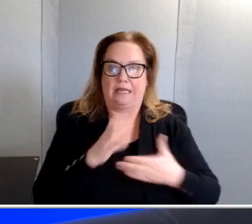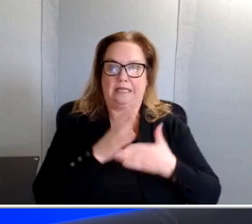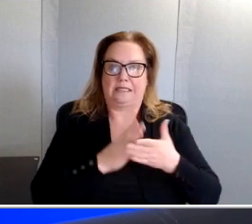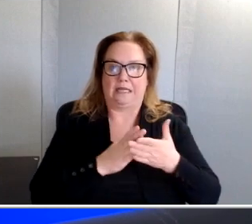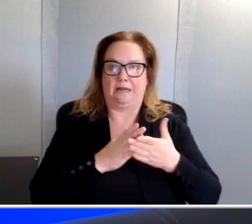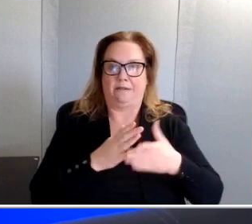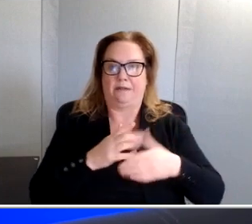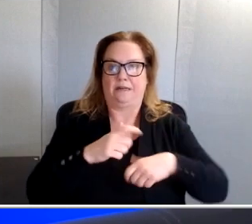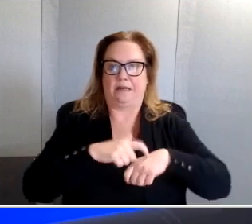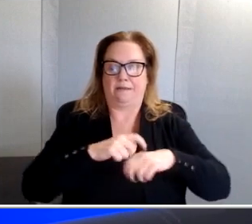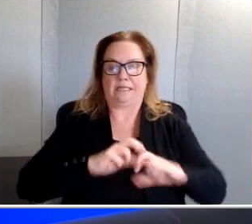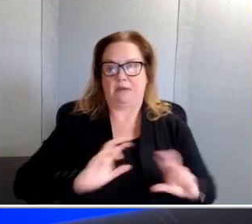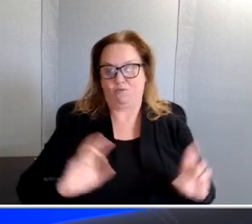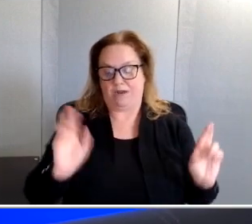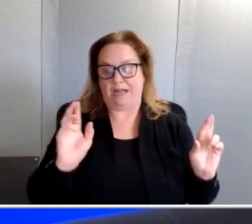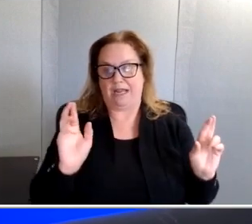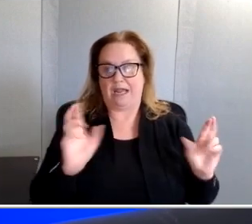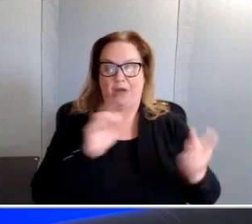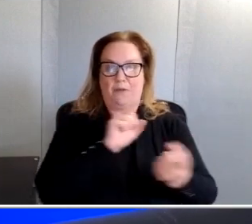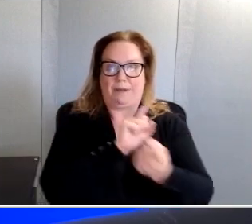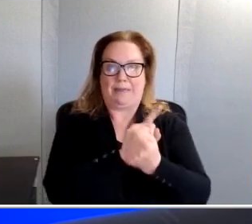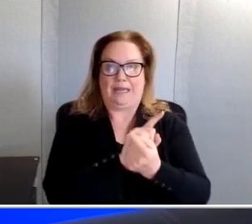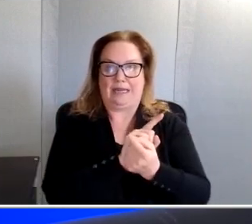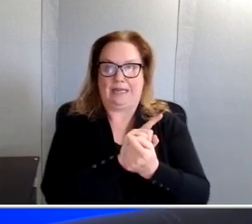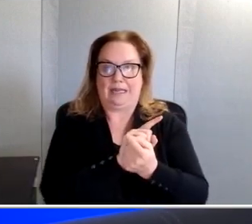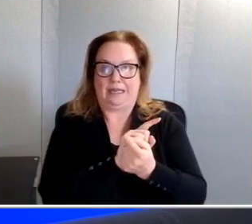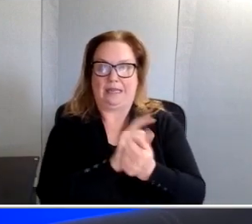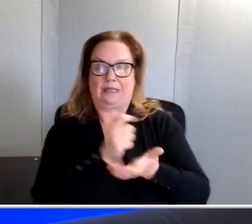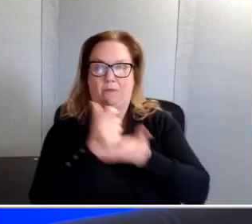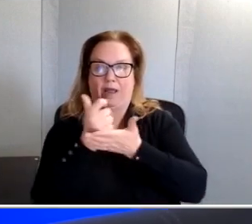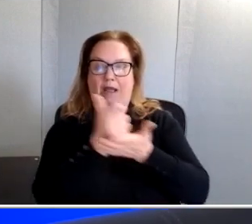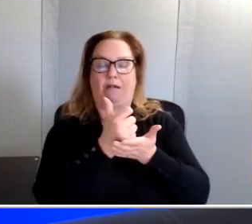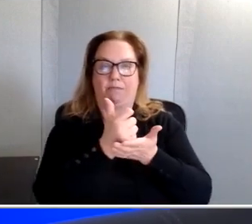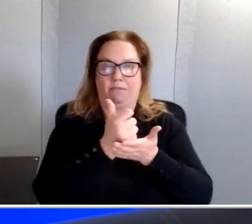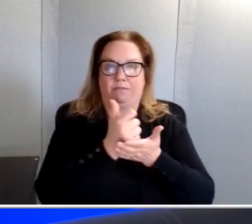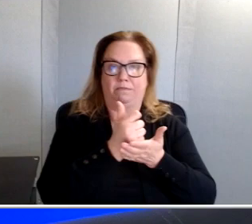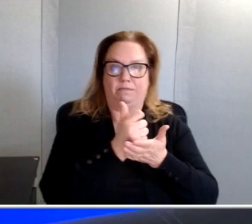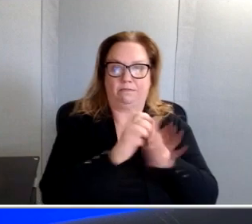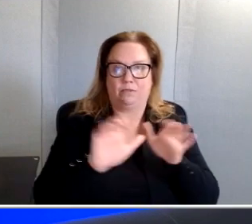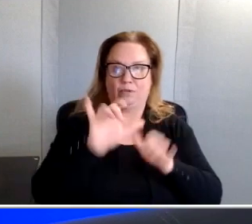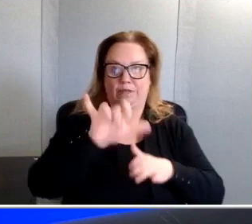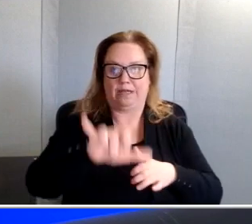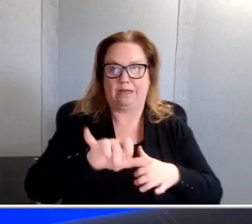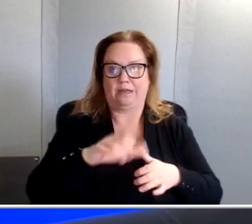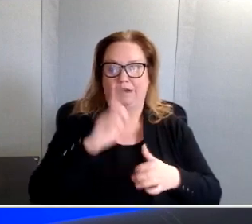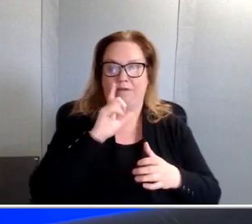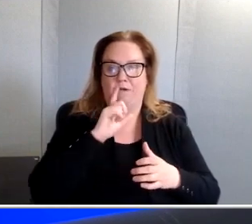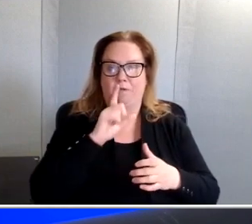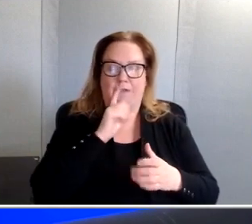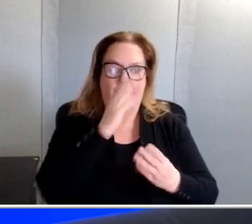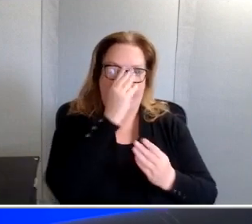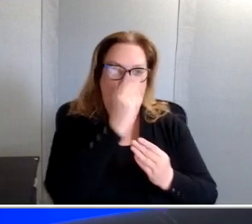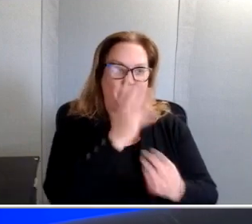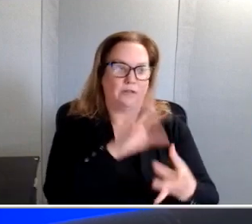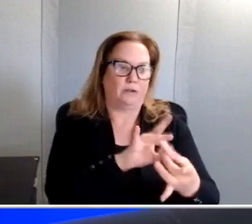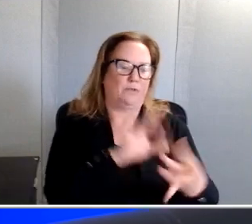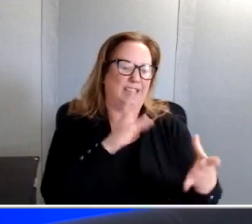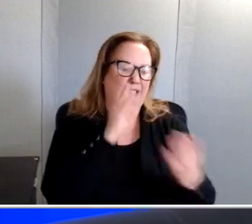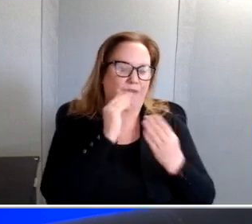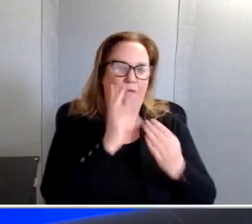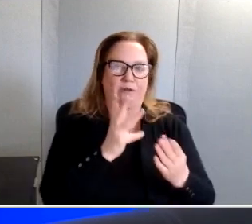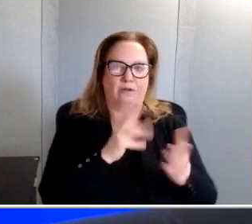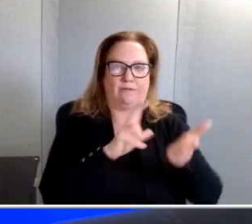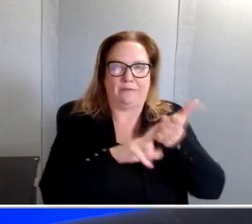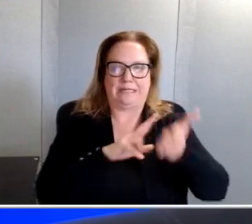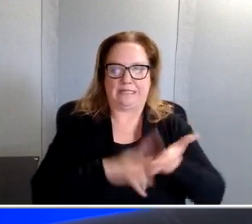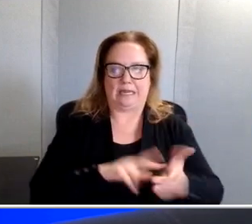what, I'm ready and I want to meet, and then we help facilitate that as well. As far as release of information, there's all sorts of things that have to be signed.